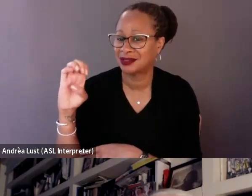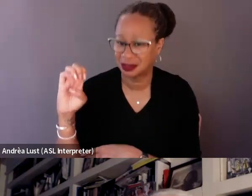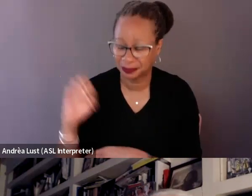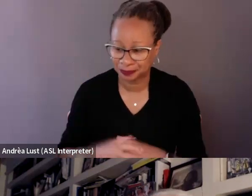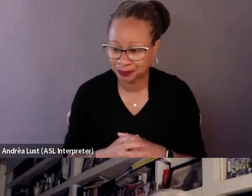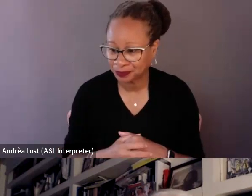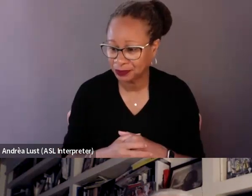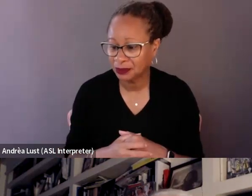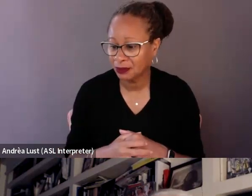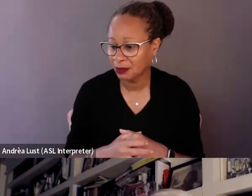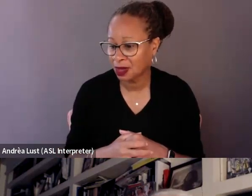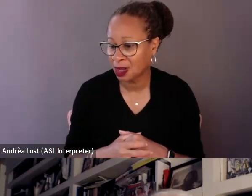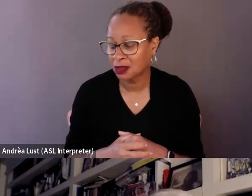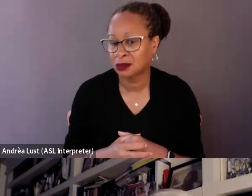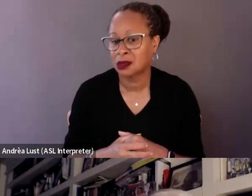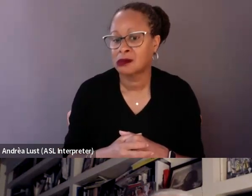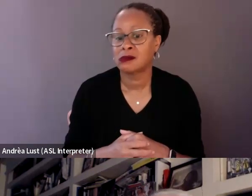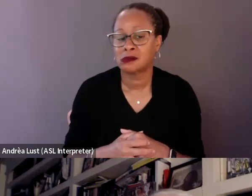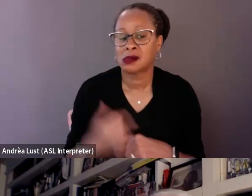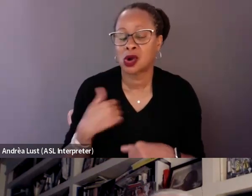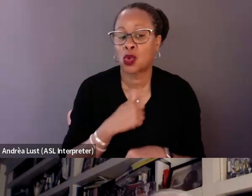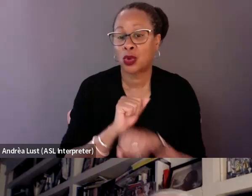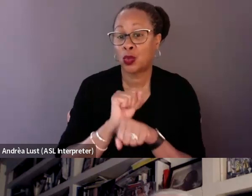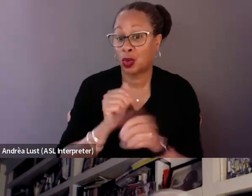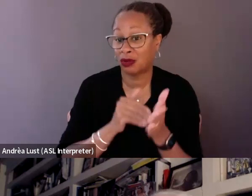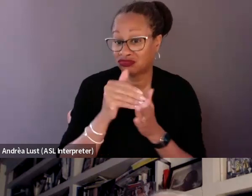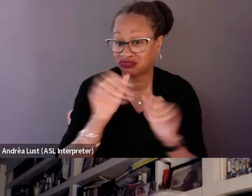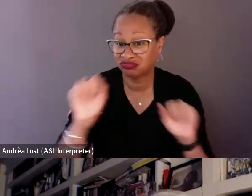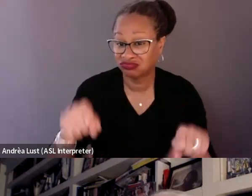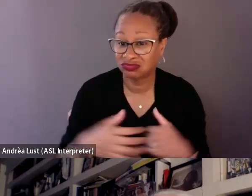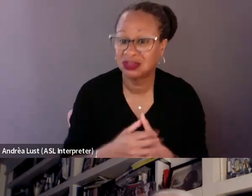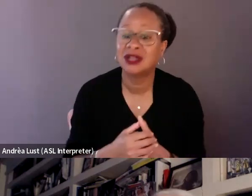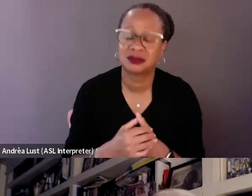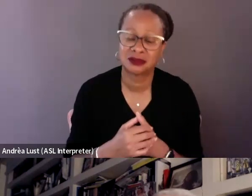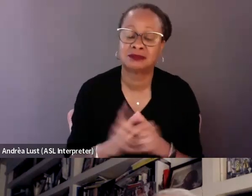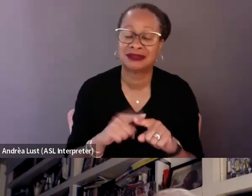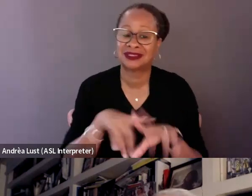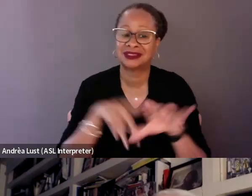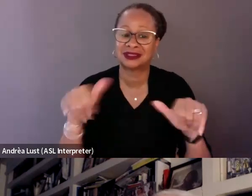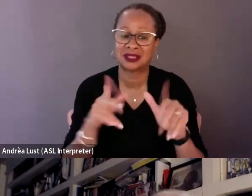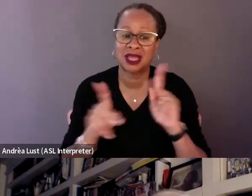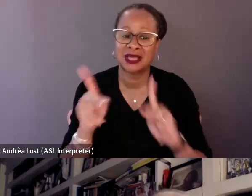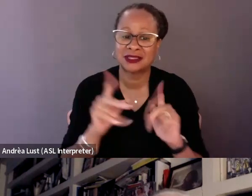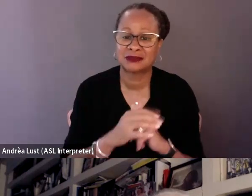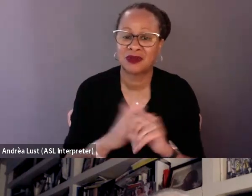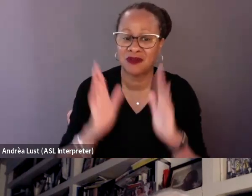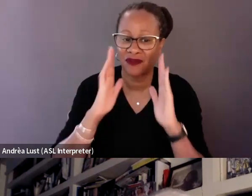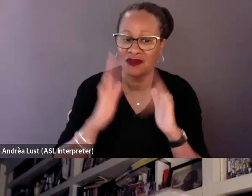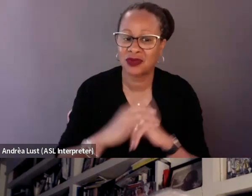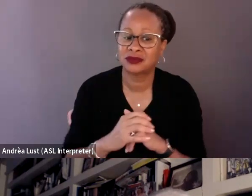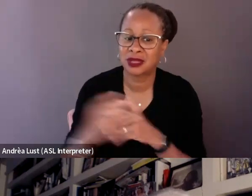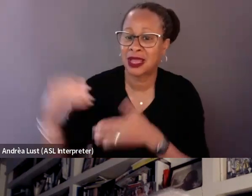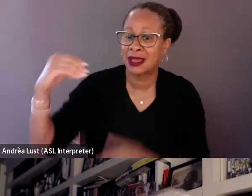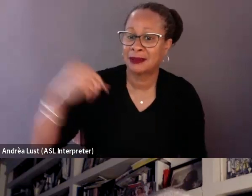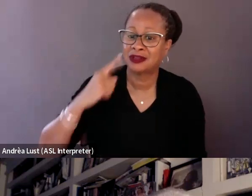it's like, well, we're working a lot, but in the same time, people pay us for